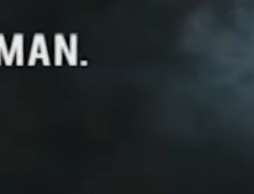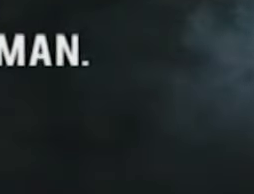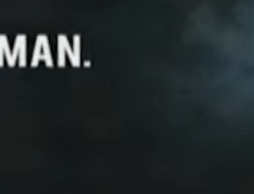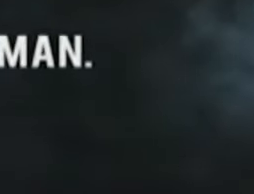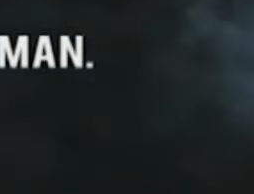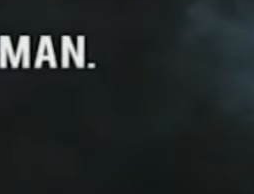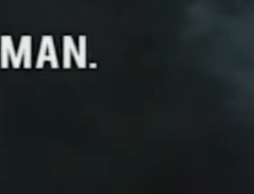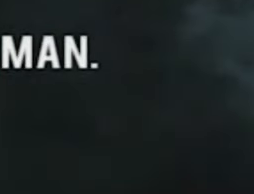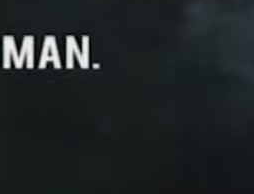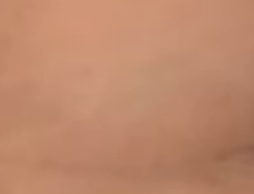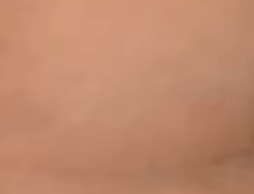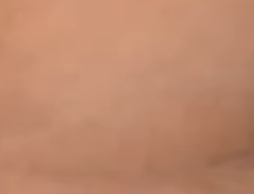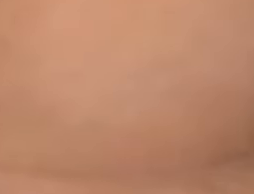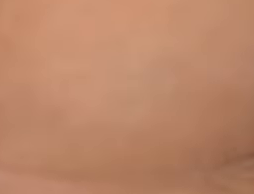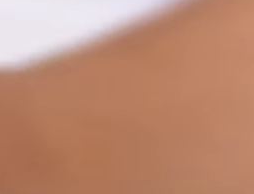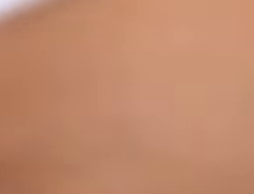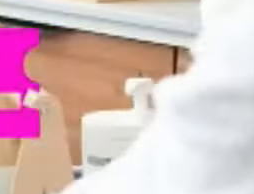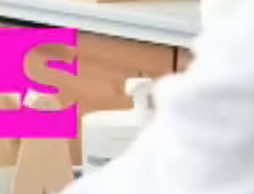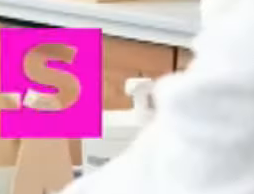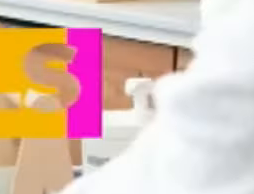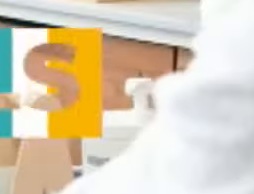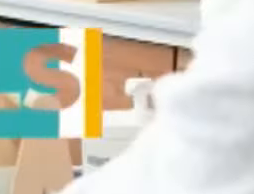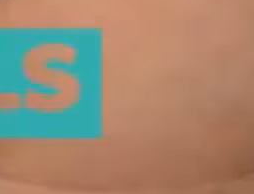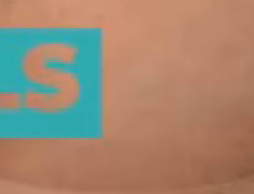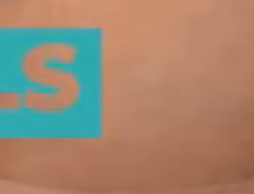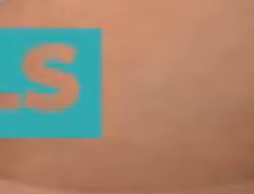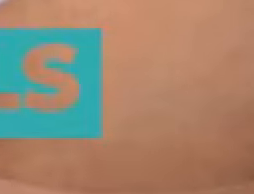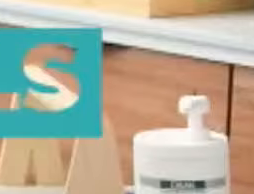Vassman Extreme Ice.